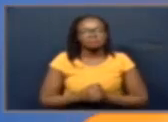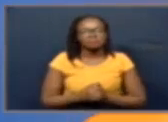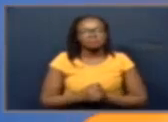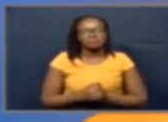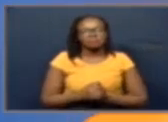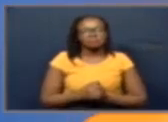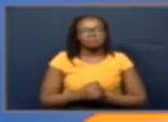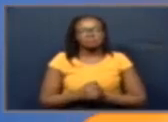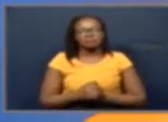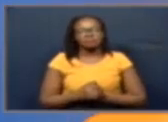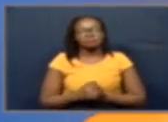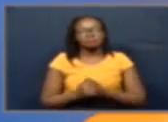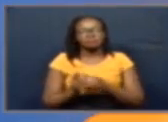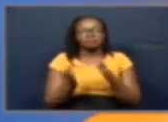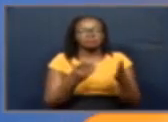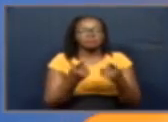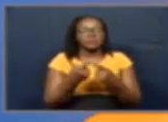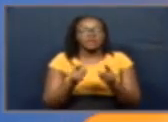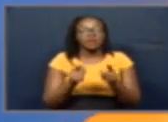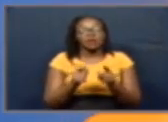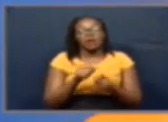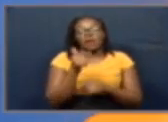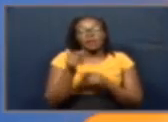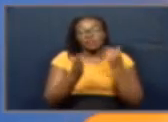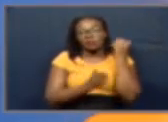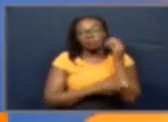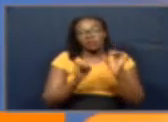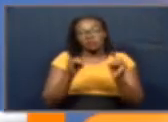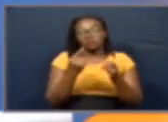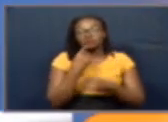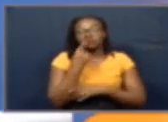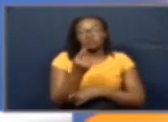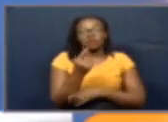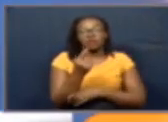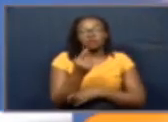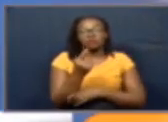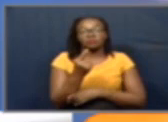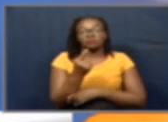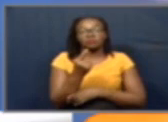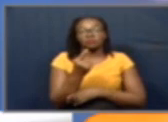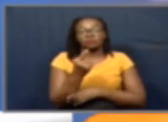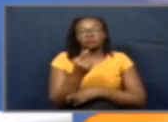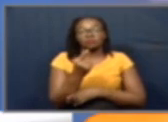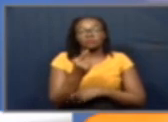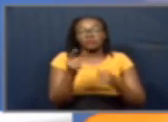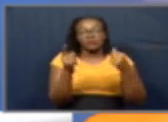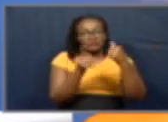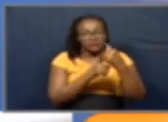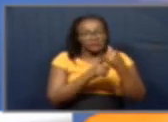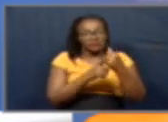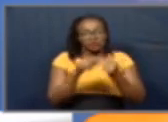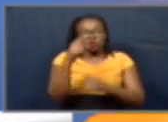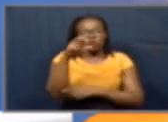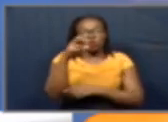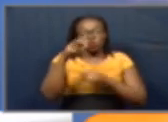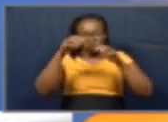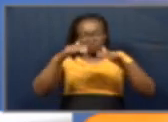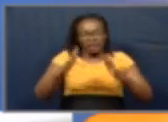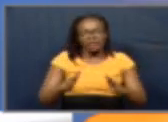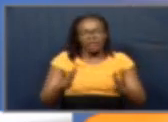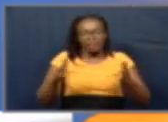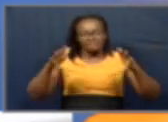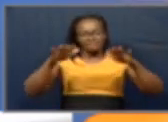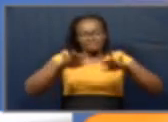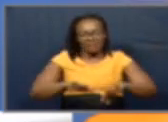unfortunately we have more bad news reports reaching us indicate that six gold miners have been buried alive in